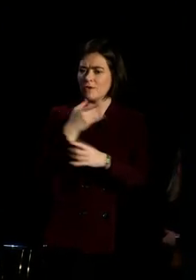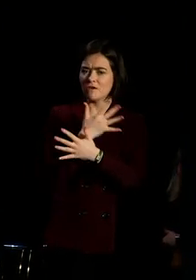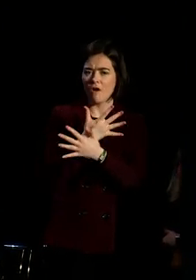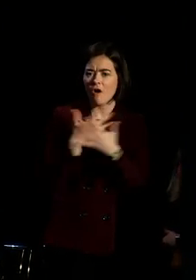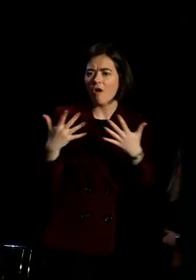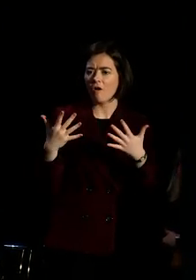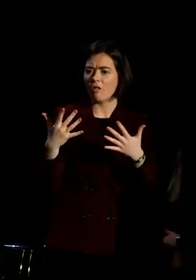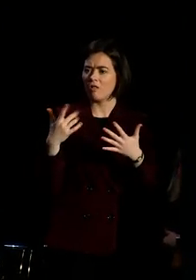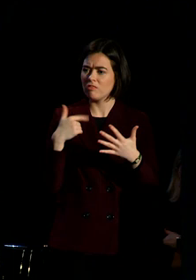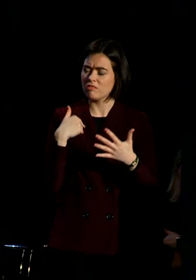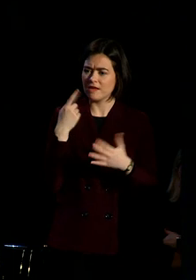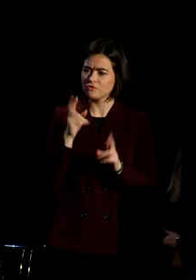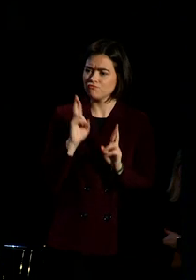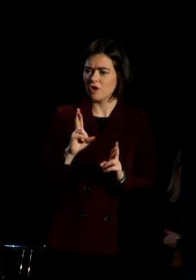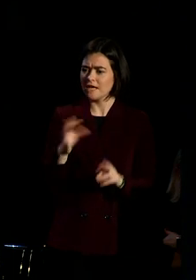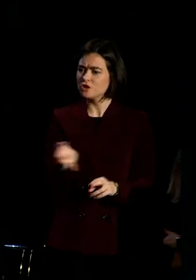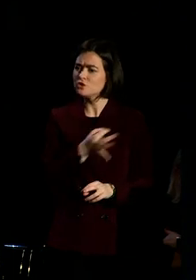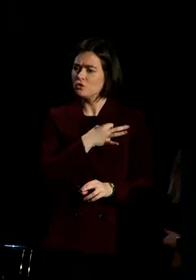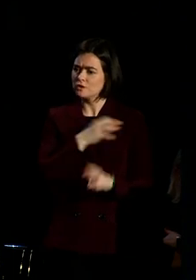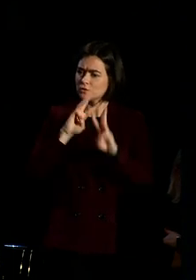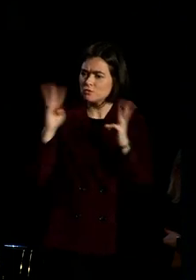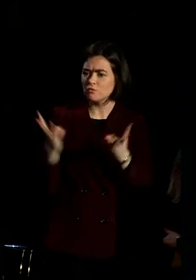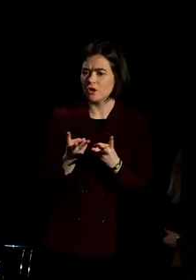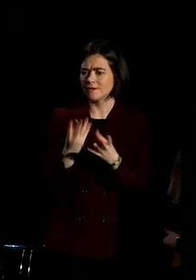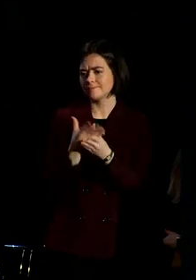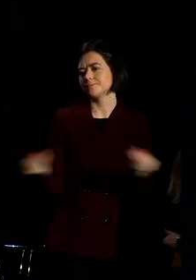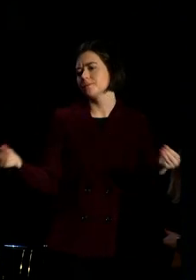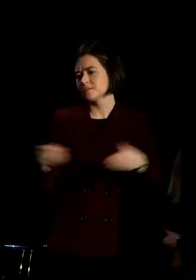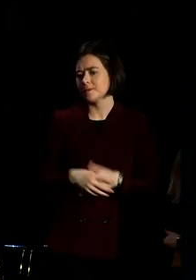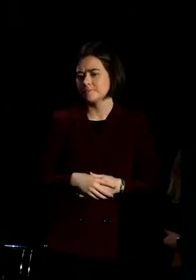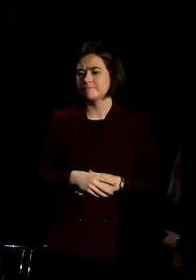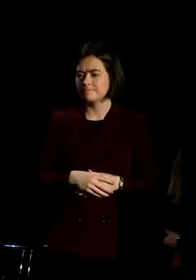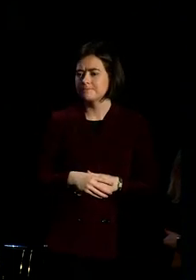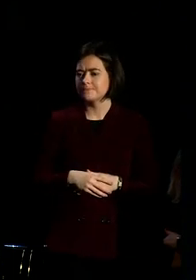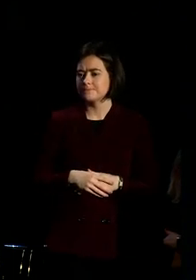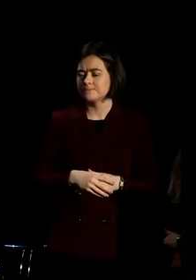that is decent and all that is good is lost.